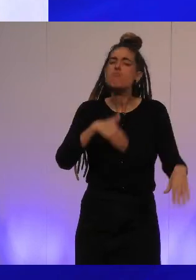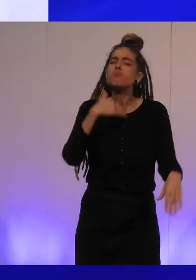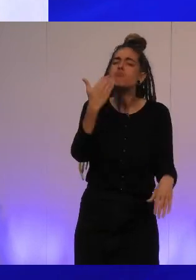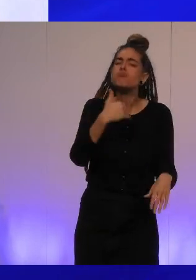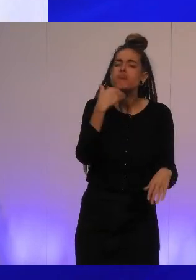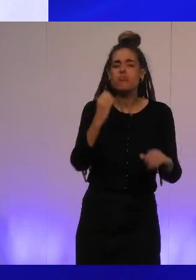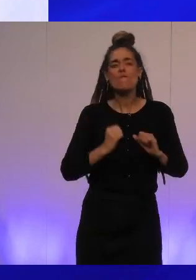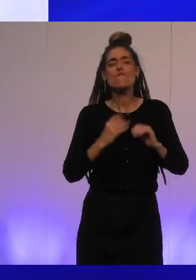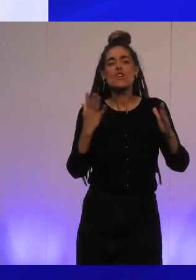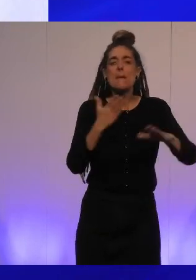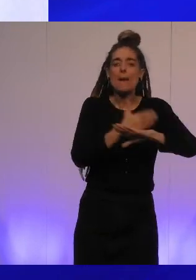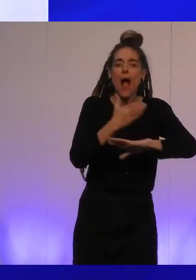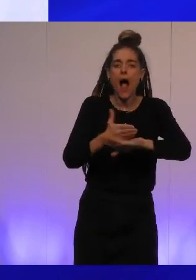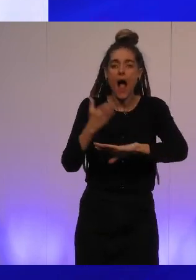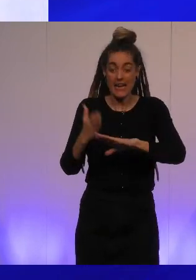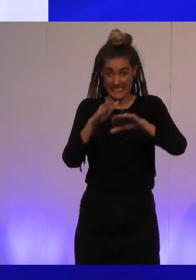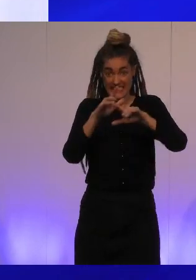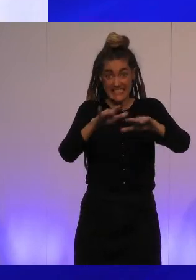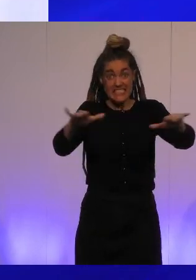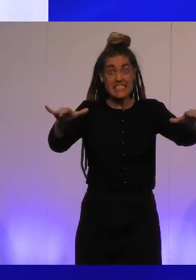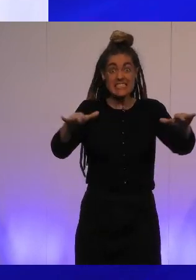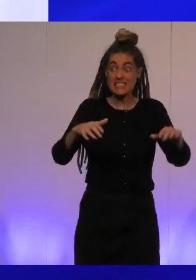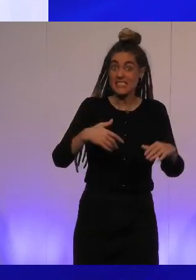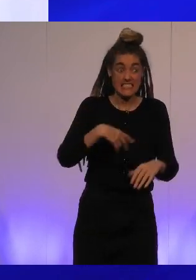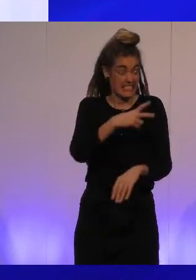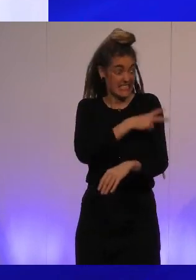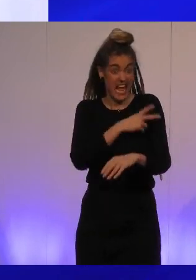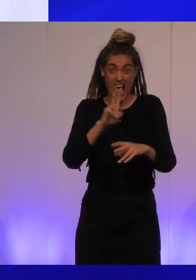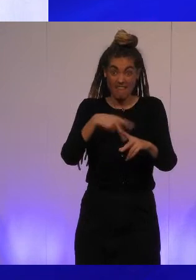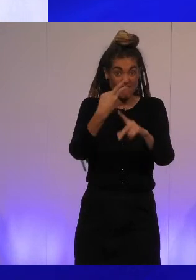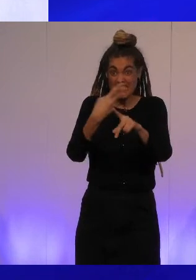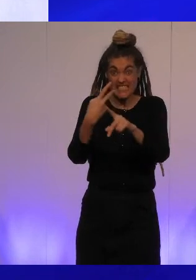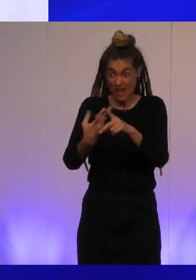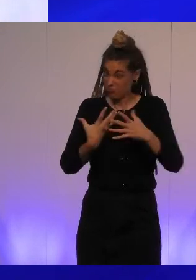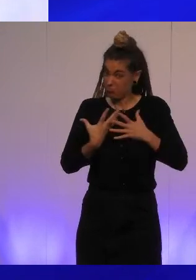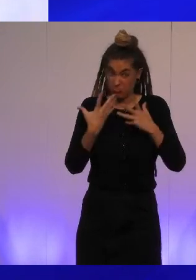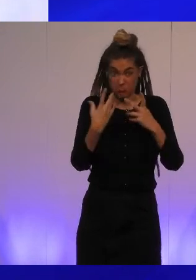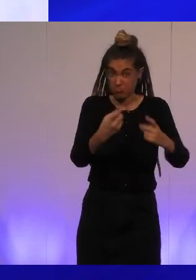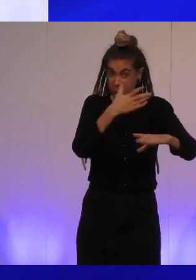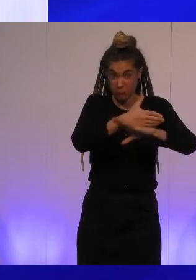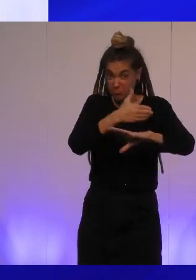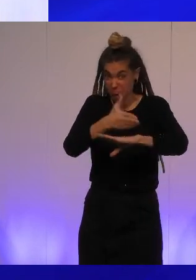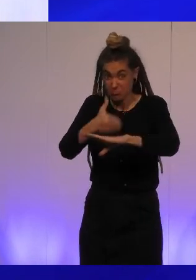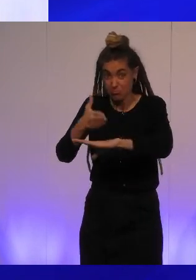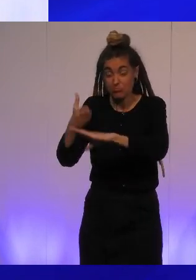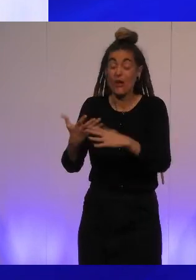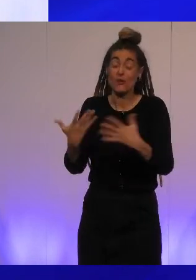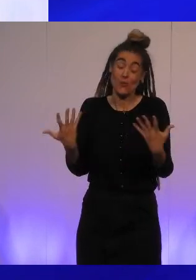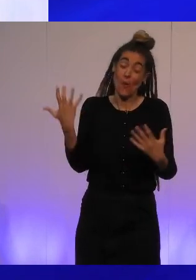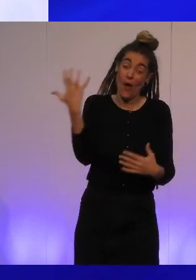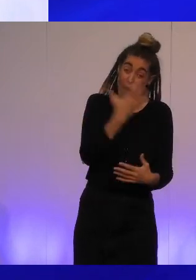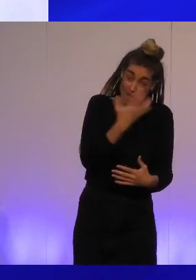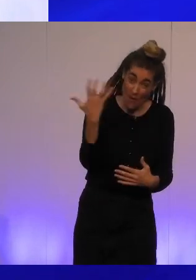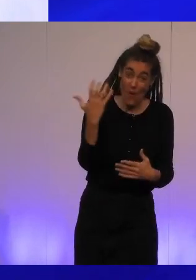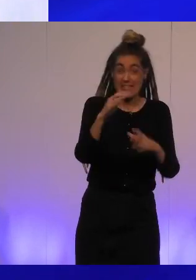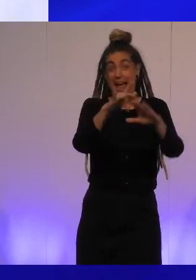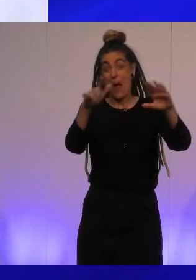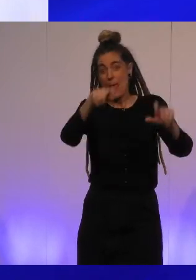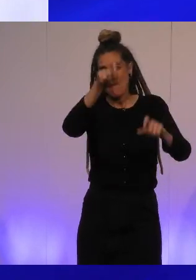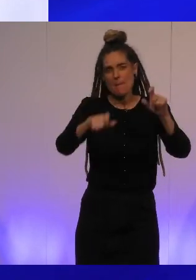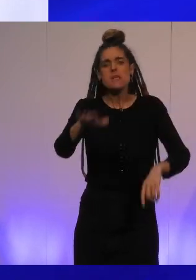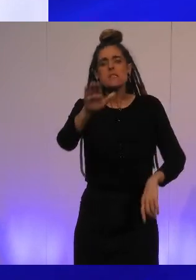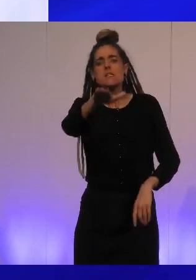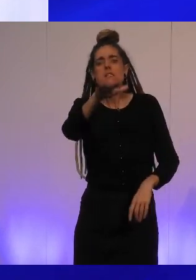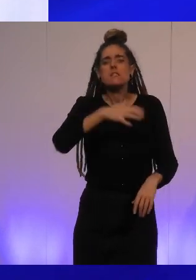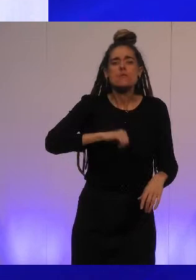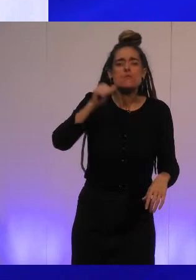for staff and for visitors. And not surprisingly, people want to know if there's been any decisions about what's going